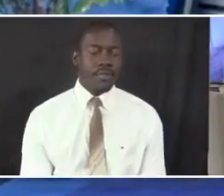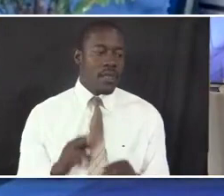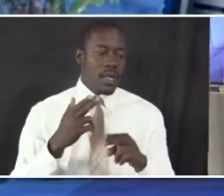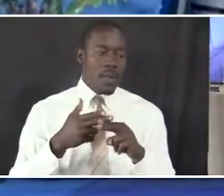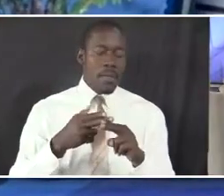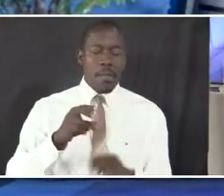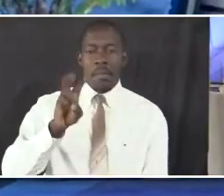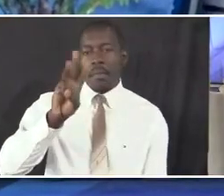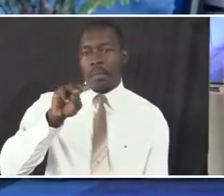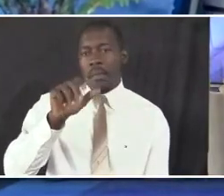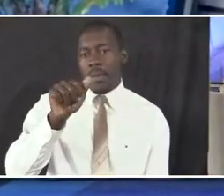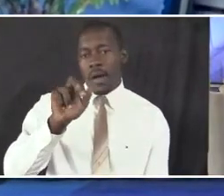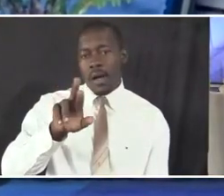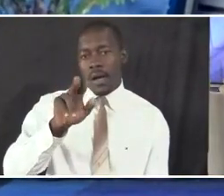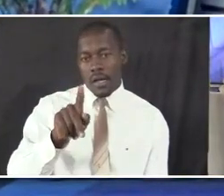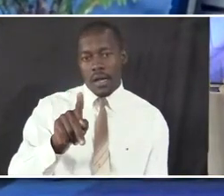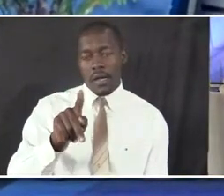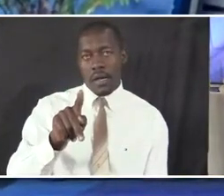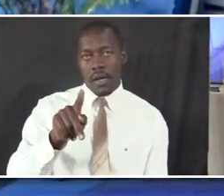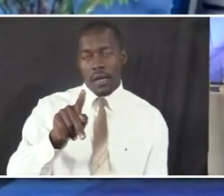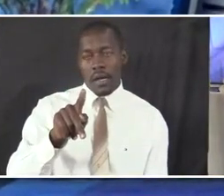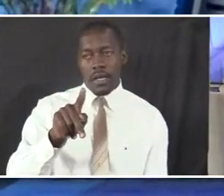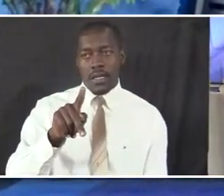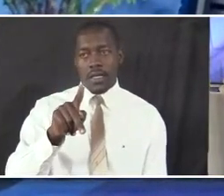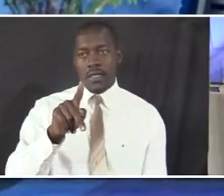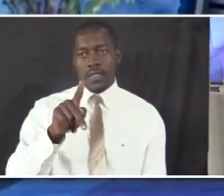Mark Rotich. I am